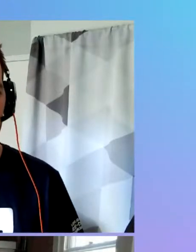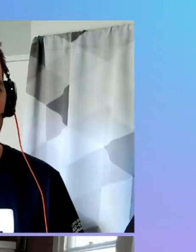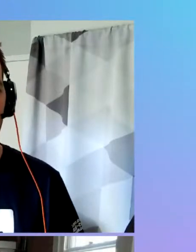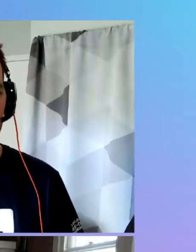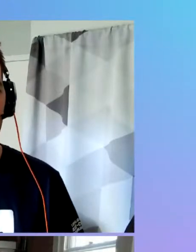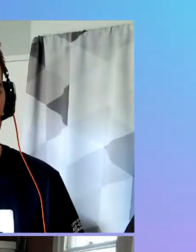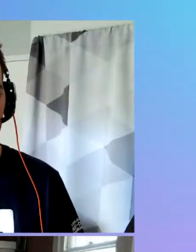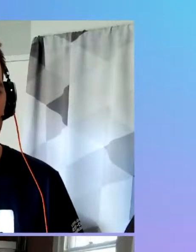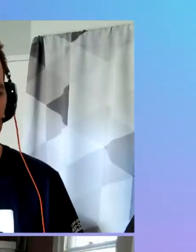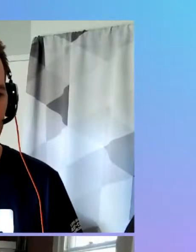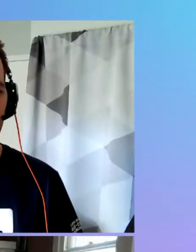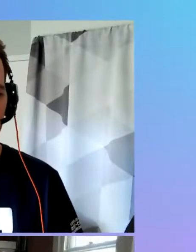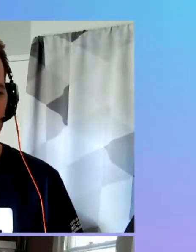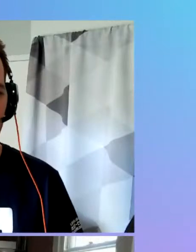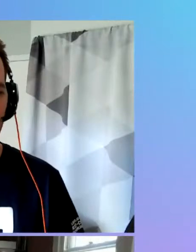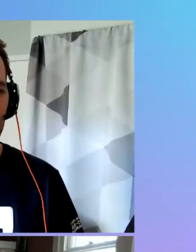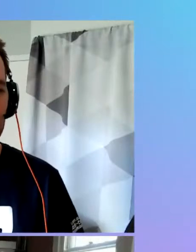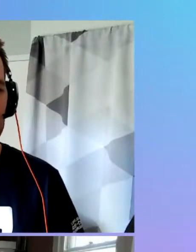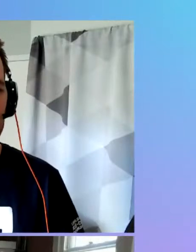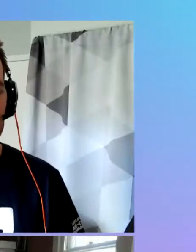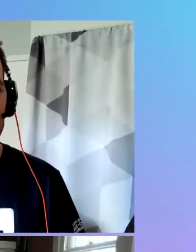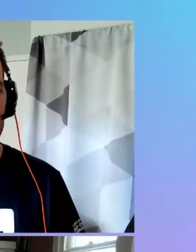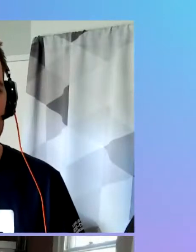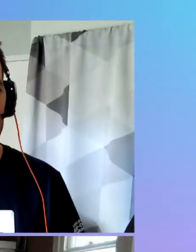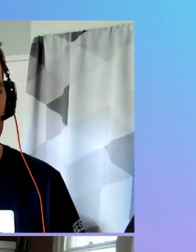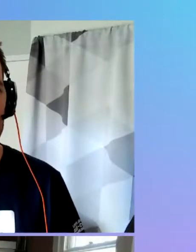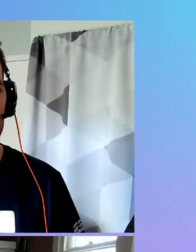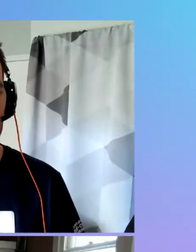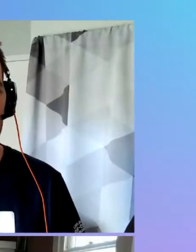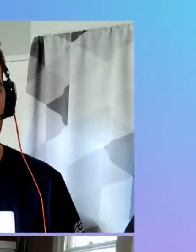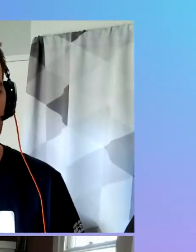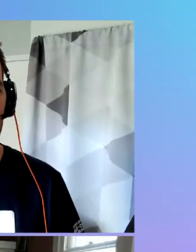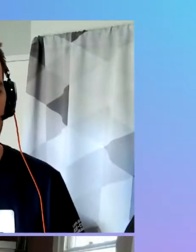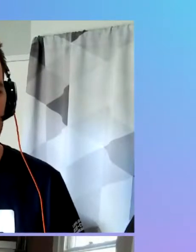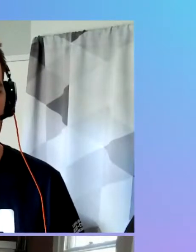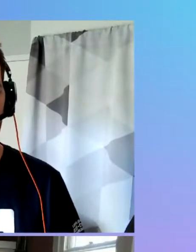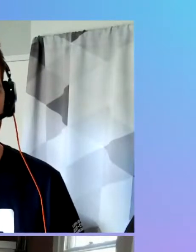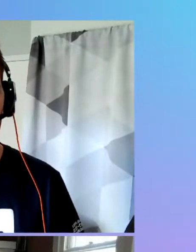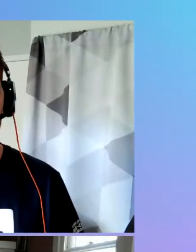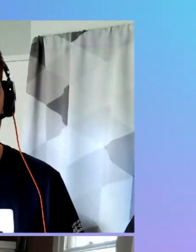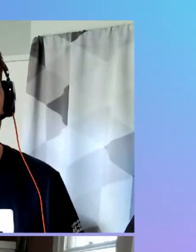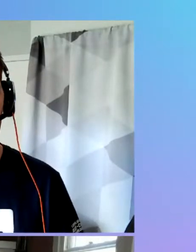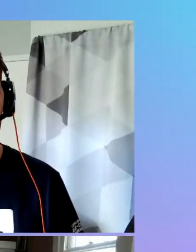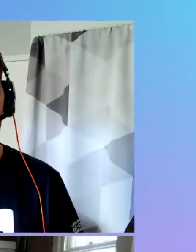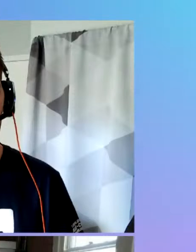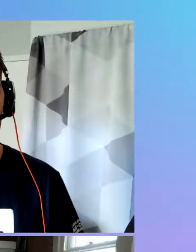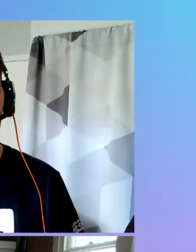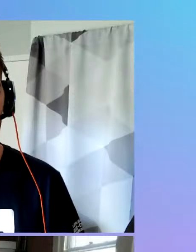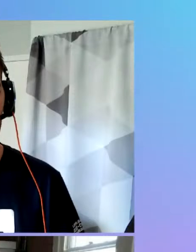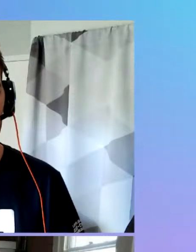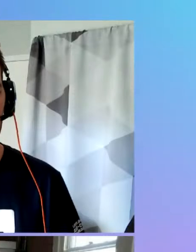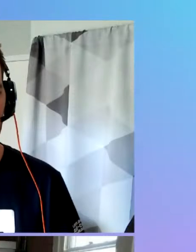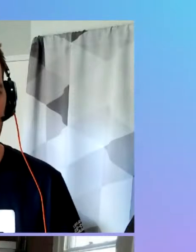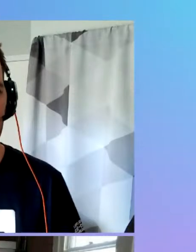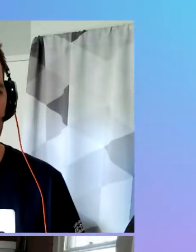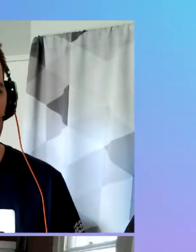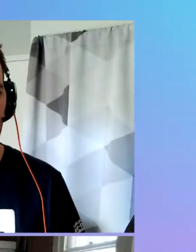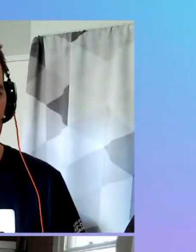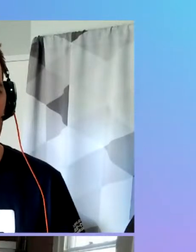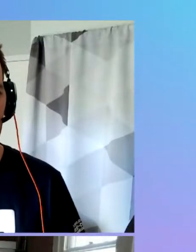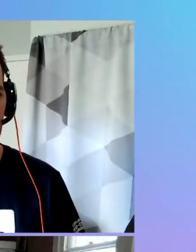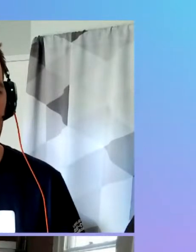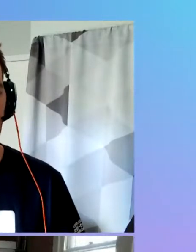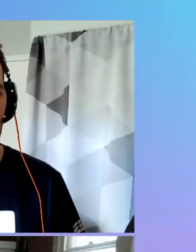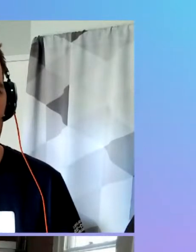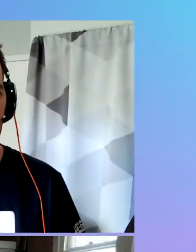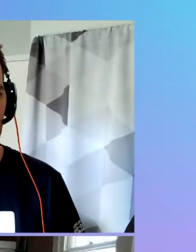in and do the work effectively, independently, and proficiently. So being able to summarize things in a small bite to talk